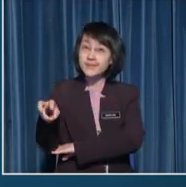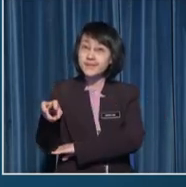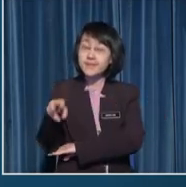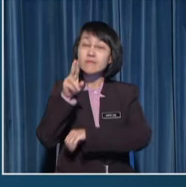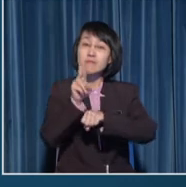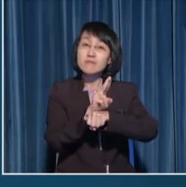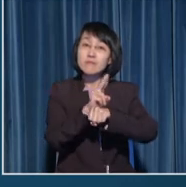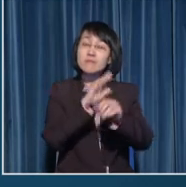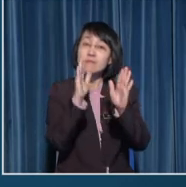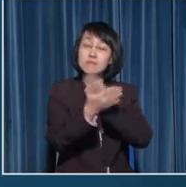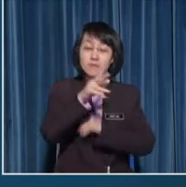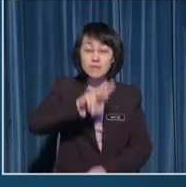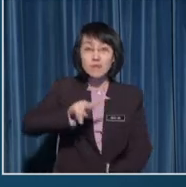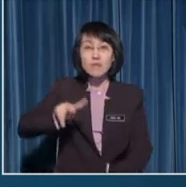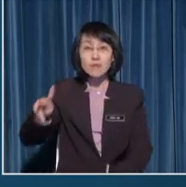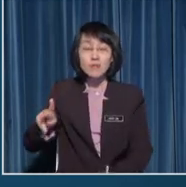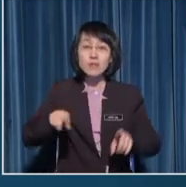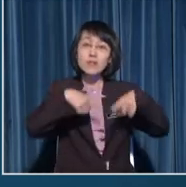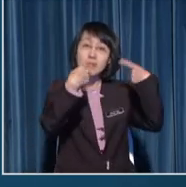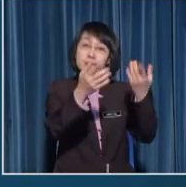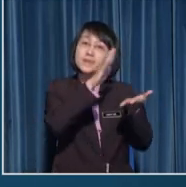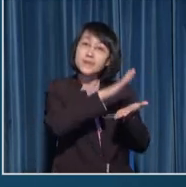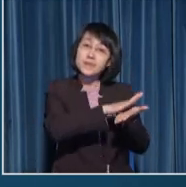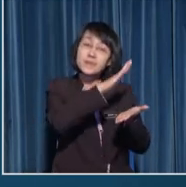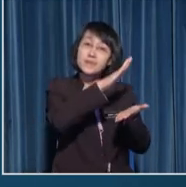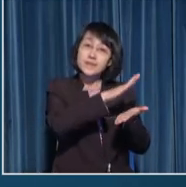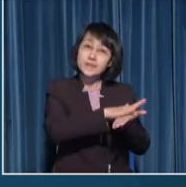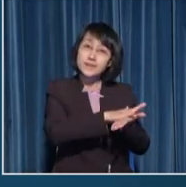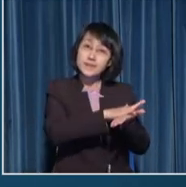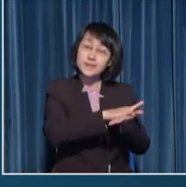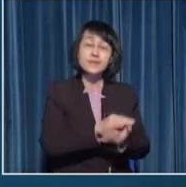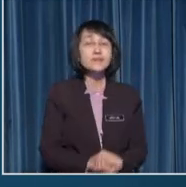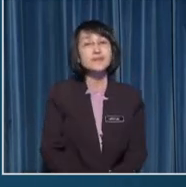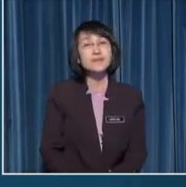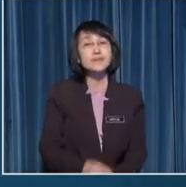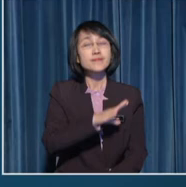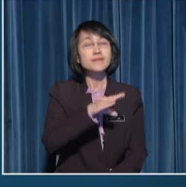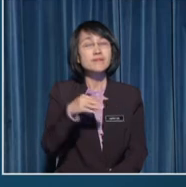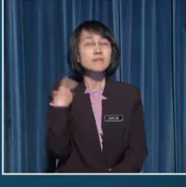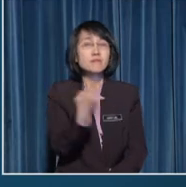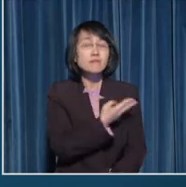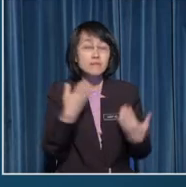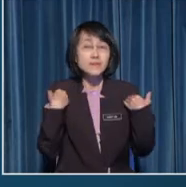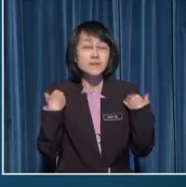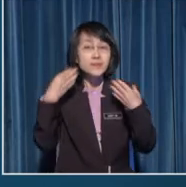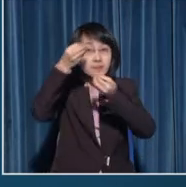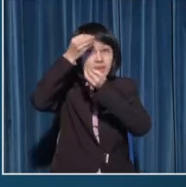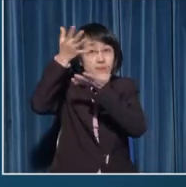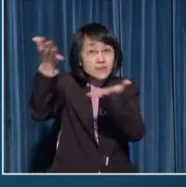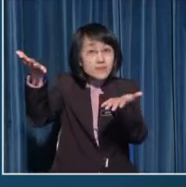used by pupils to go to school. And we have this information.